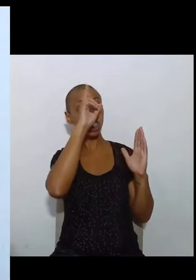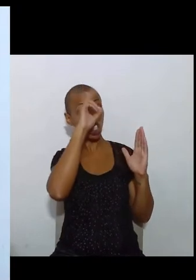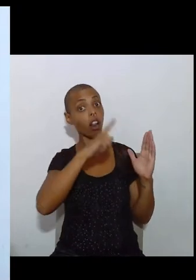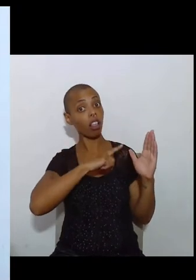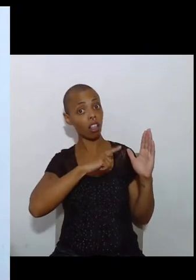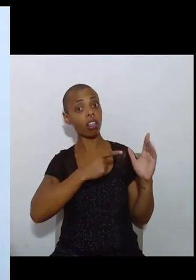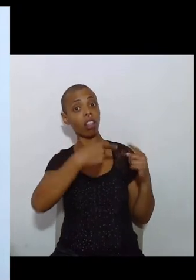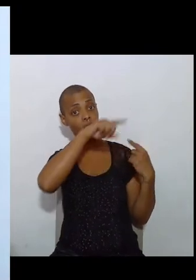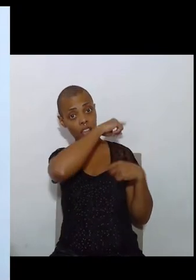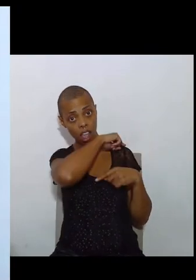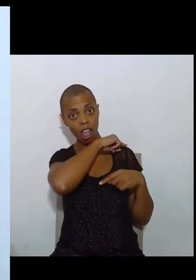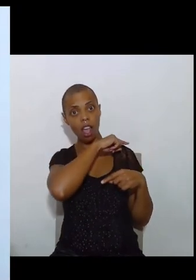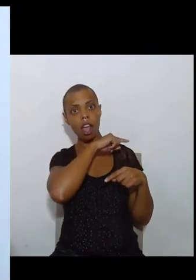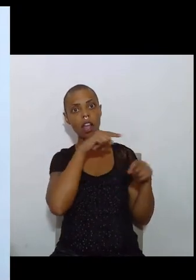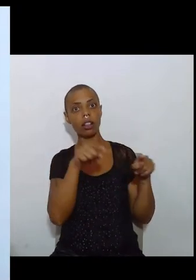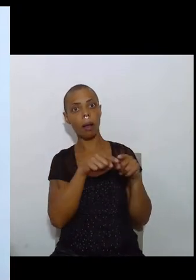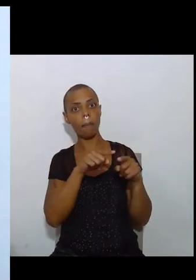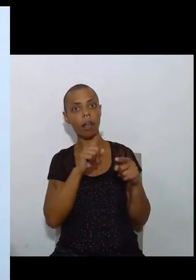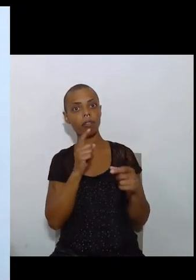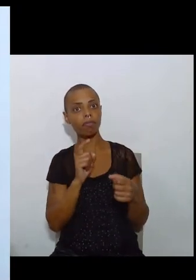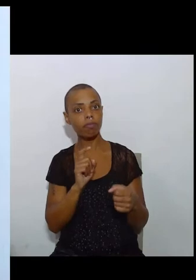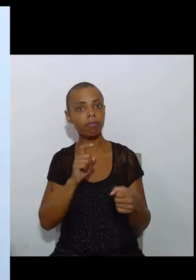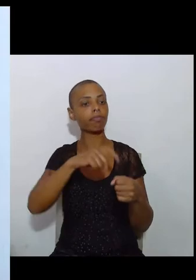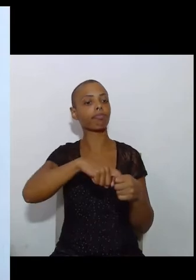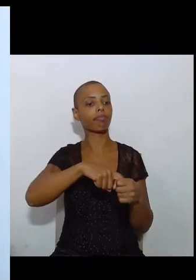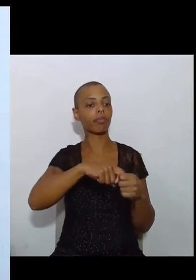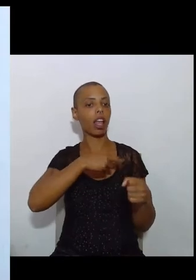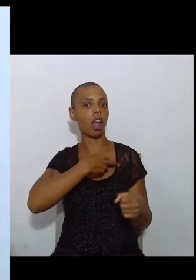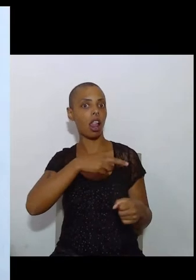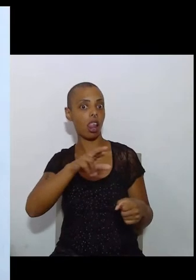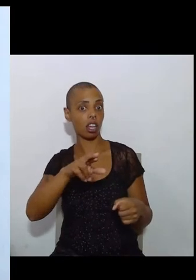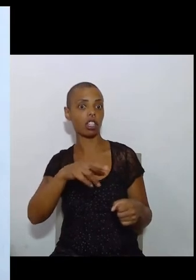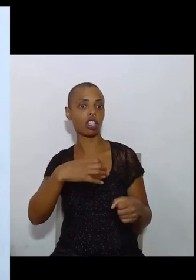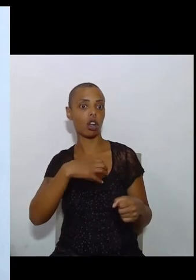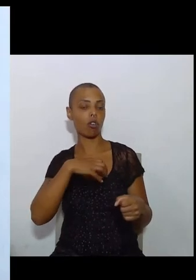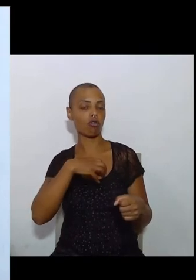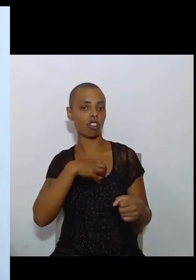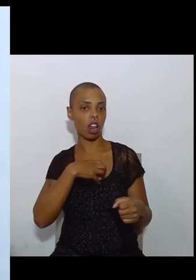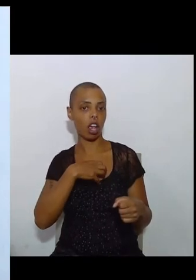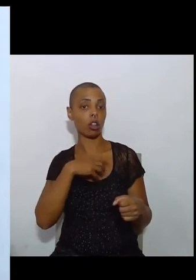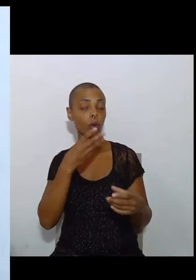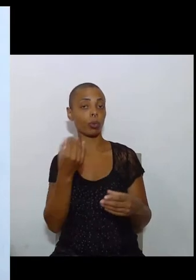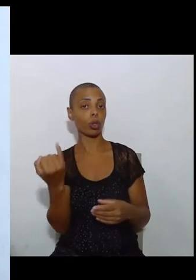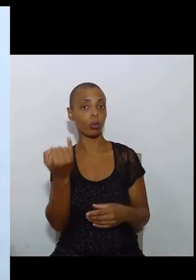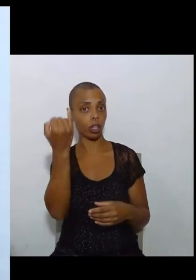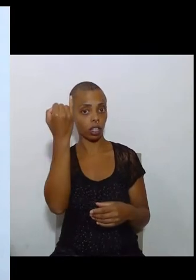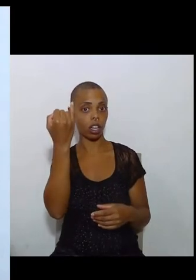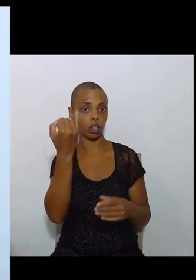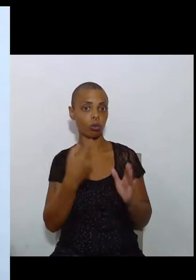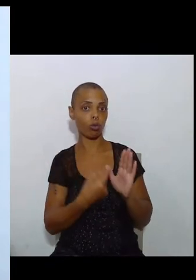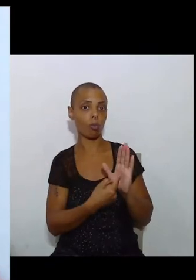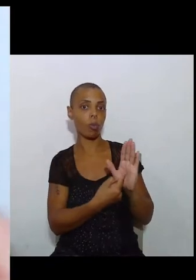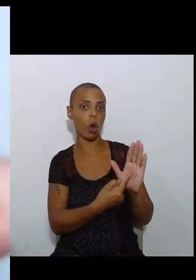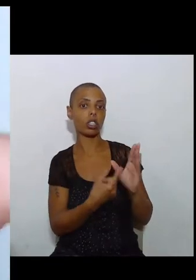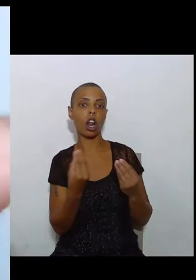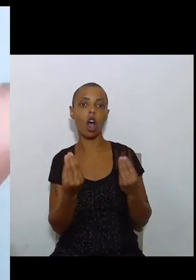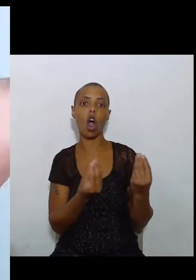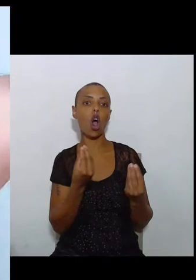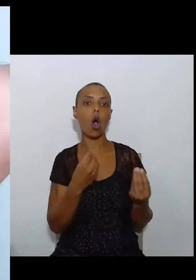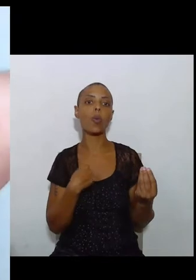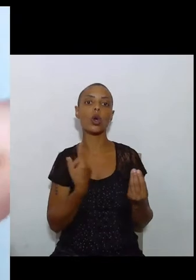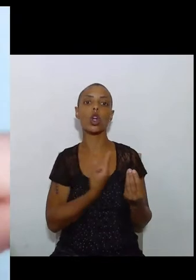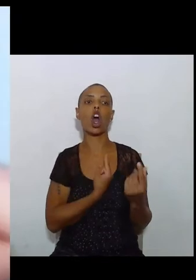and also the sense of belonging to a certain religion I think that's very important and that